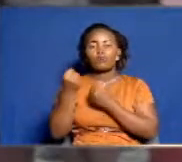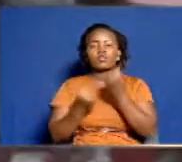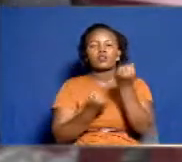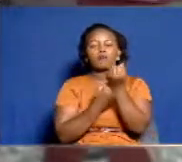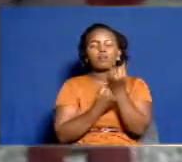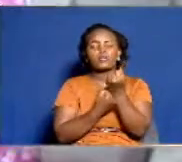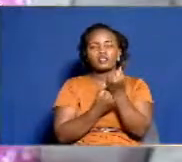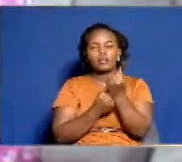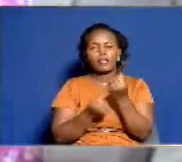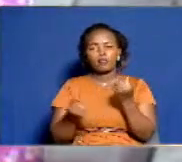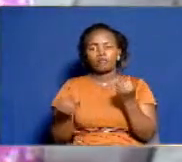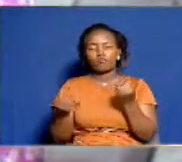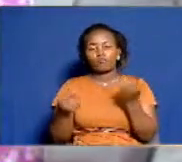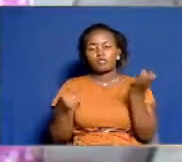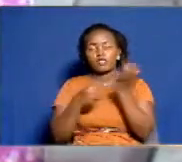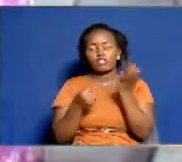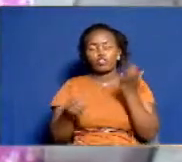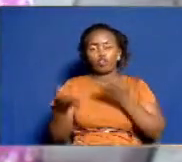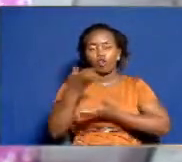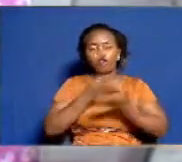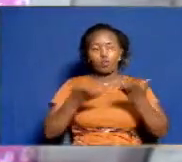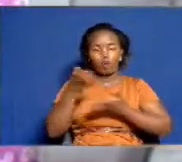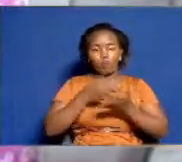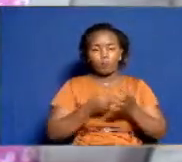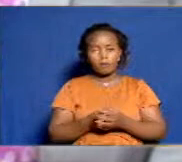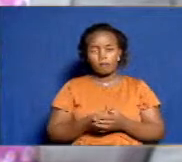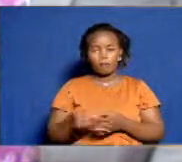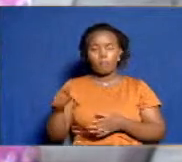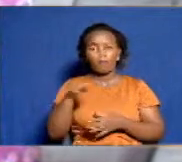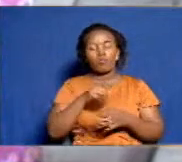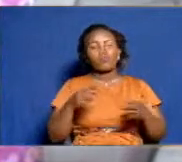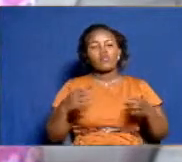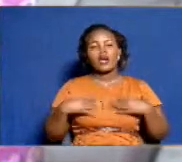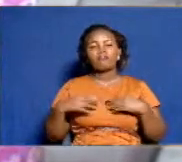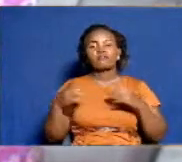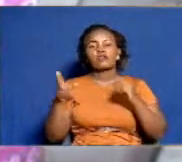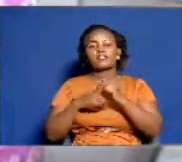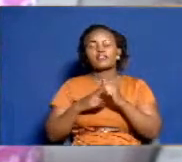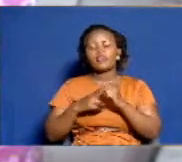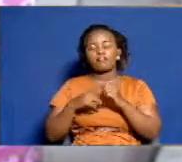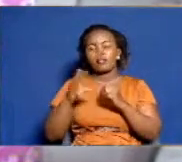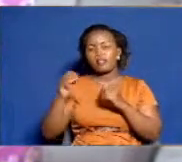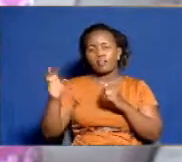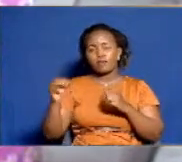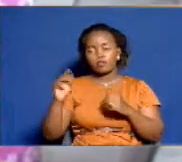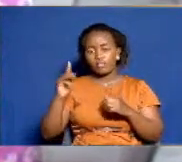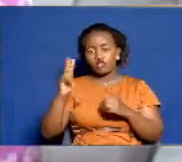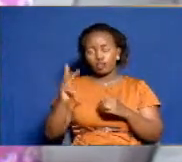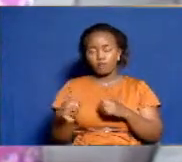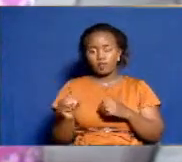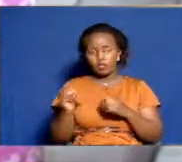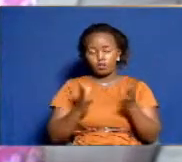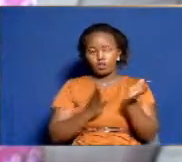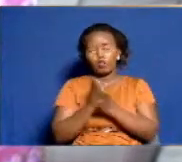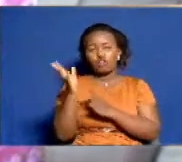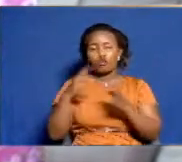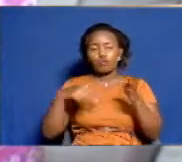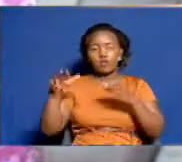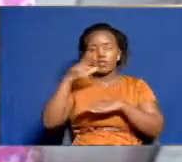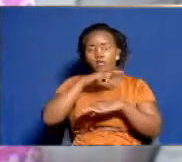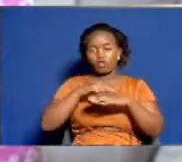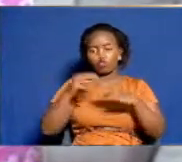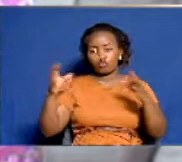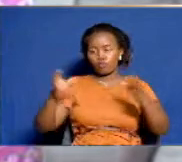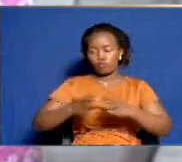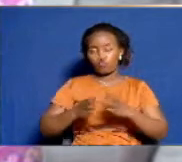digital economy. So far, we have more than 7,000 kilometers of fiber through the national optical fiber